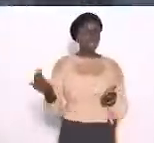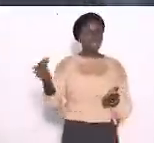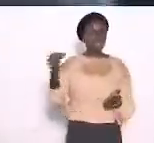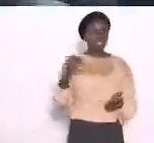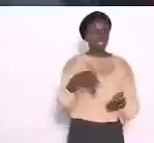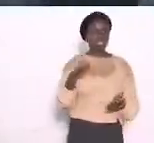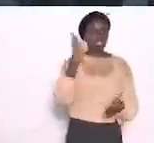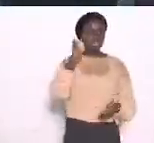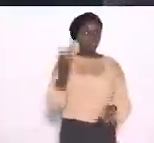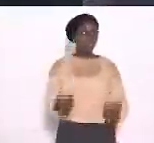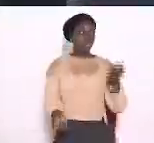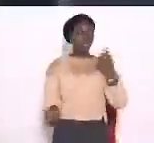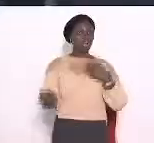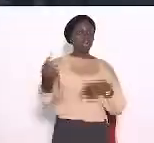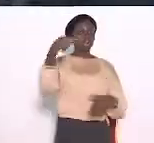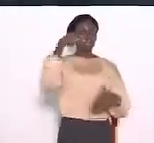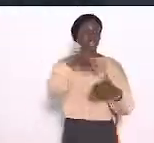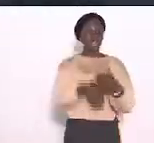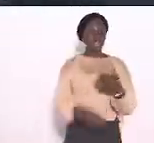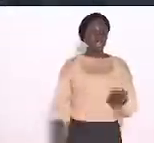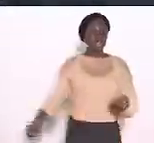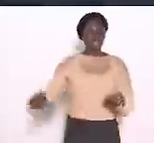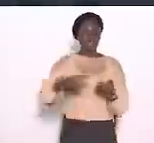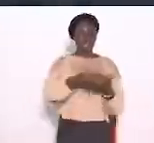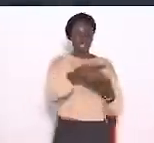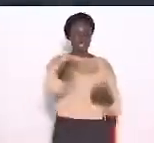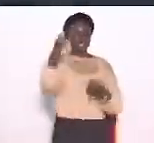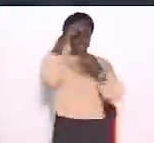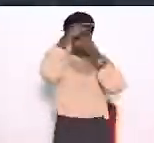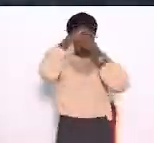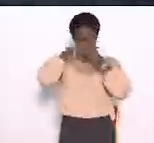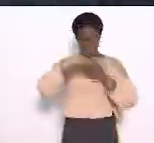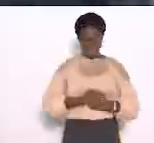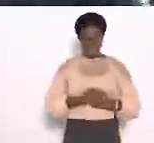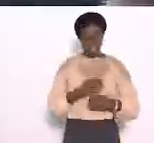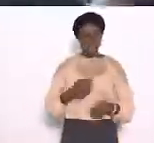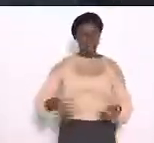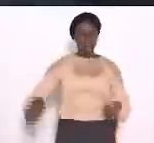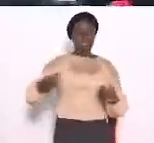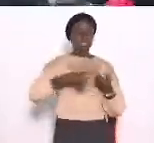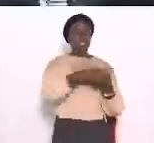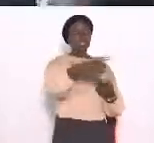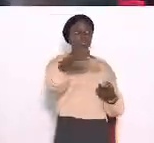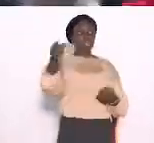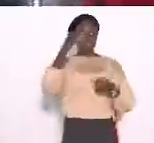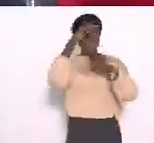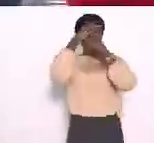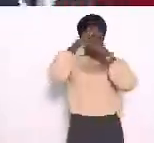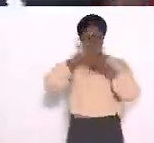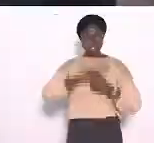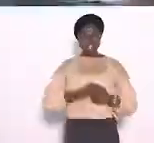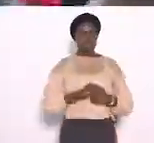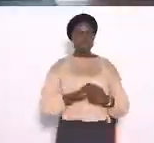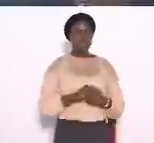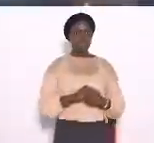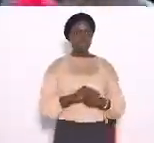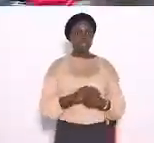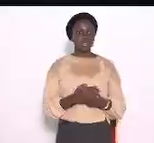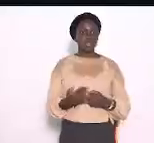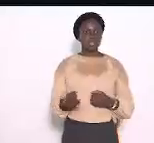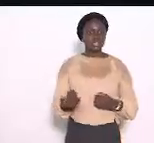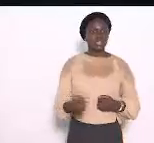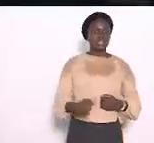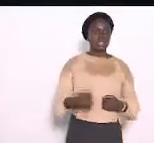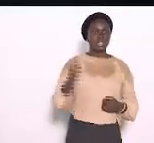got when you worship when you worship when you worship when you worship when you worship you wor